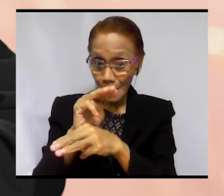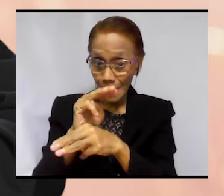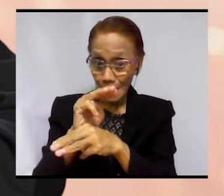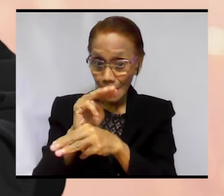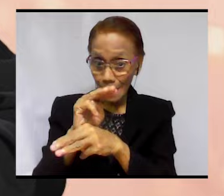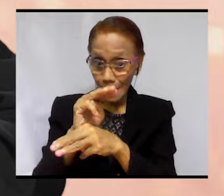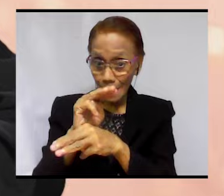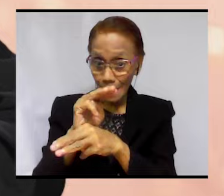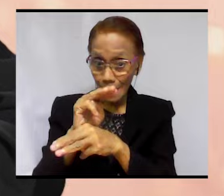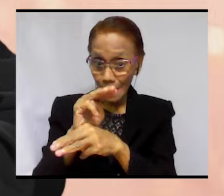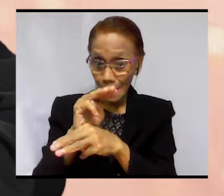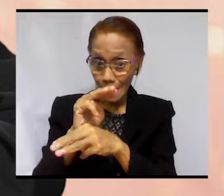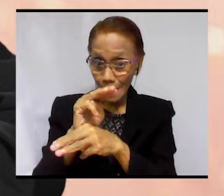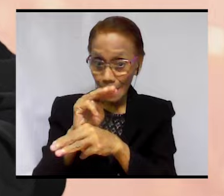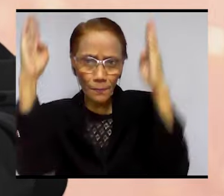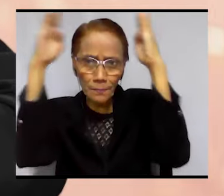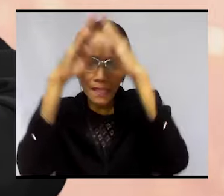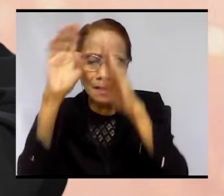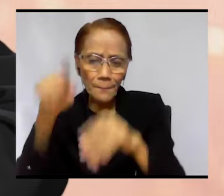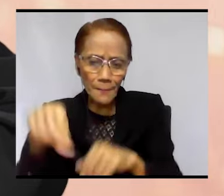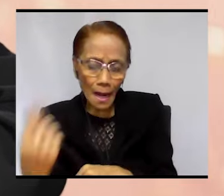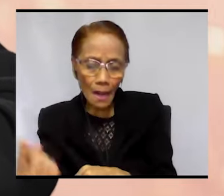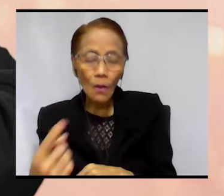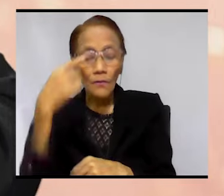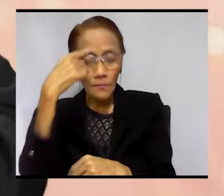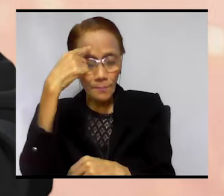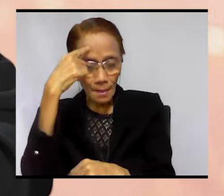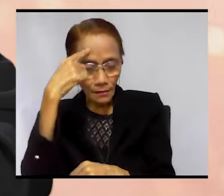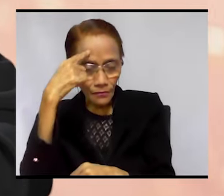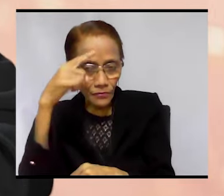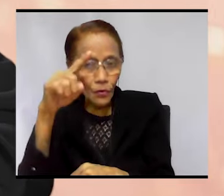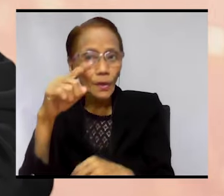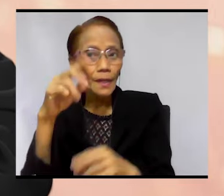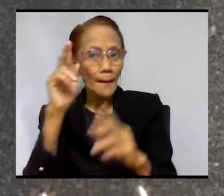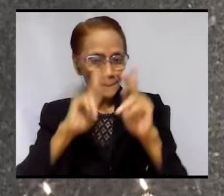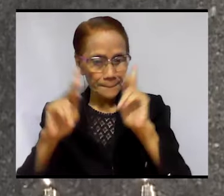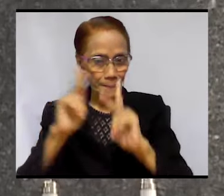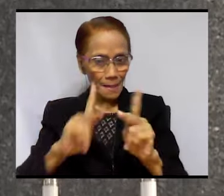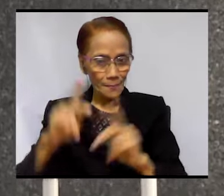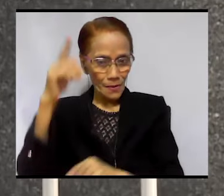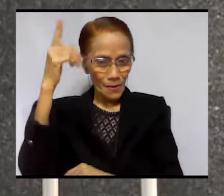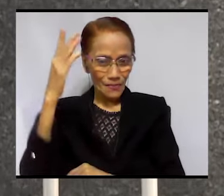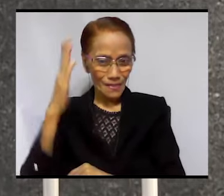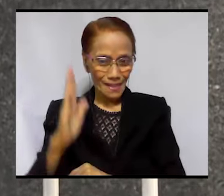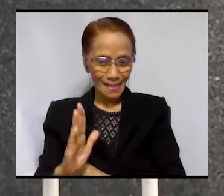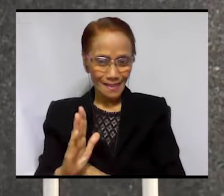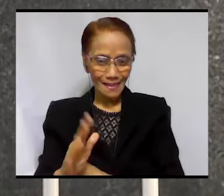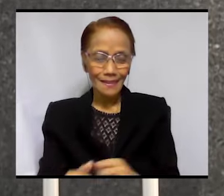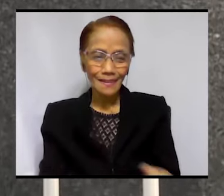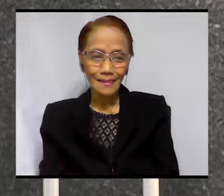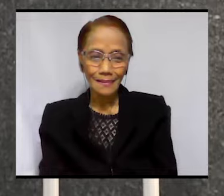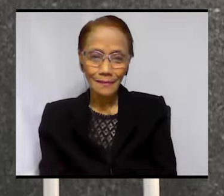individual priest or bishop alone, but for the people of God.